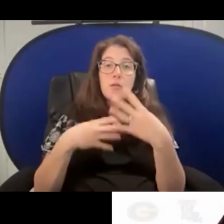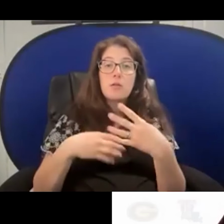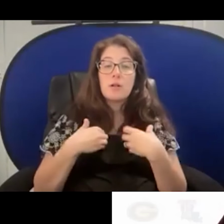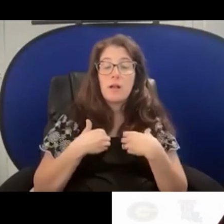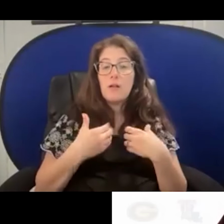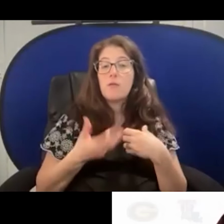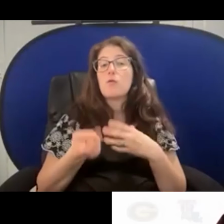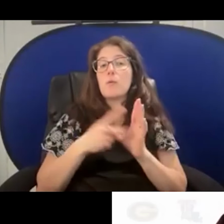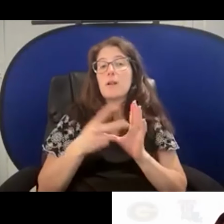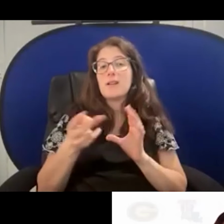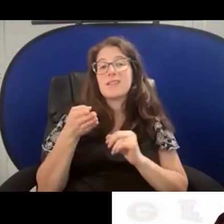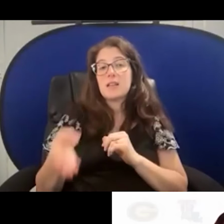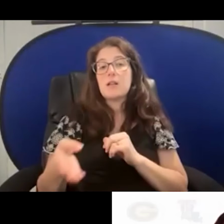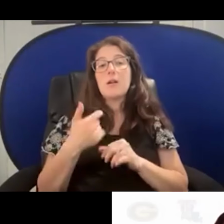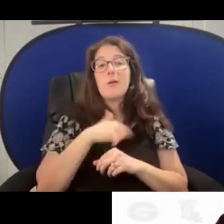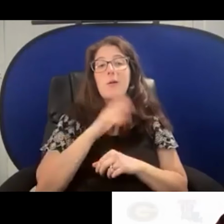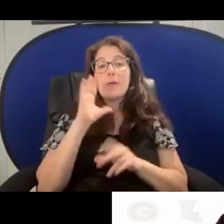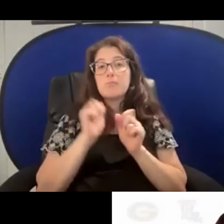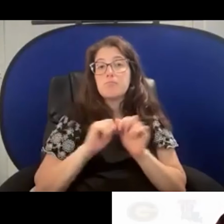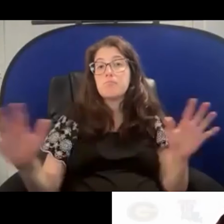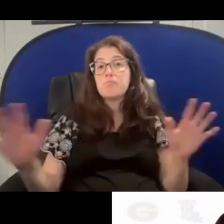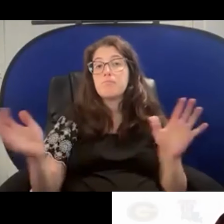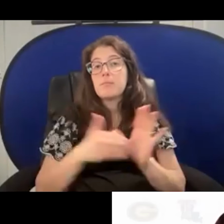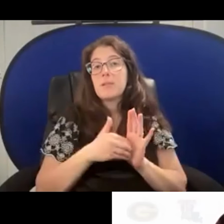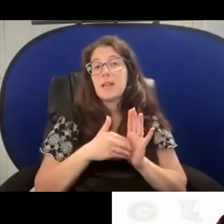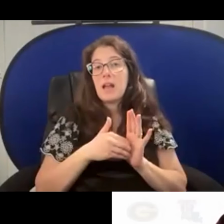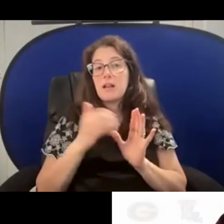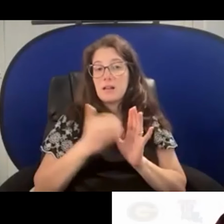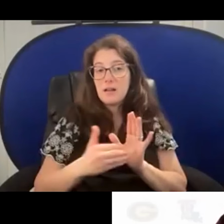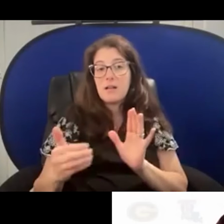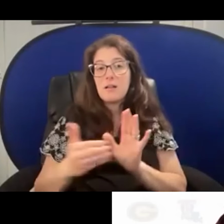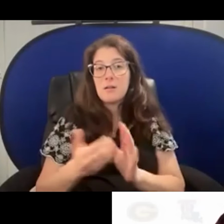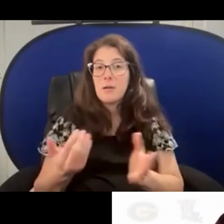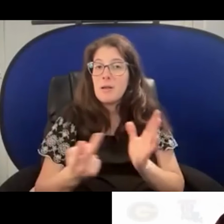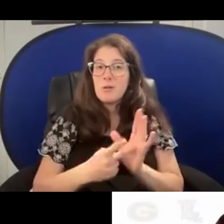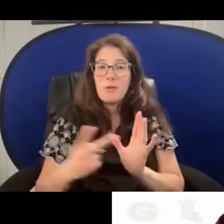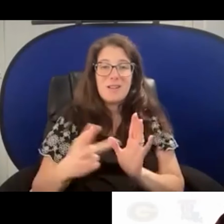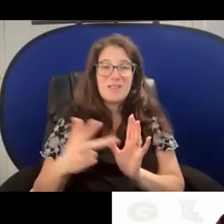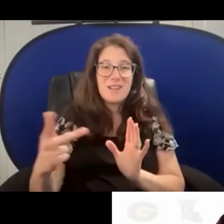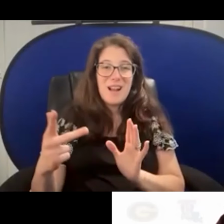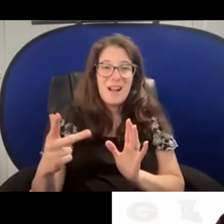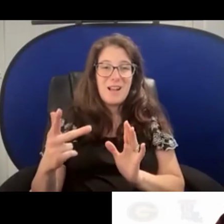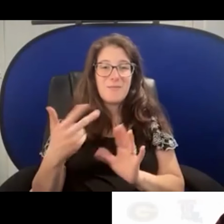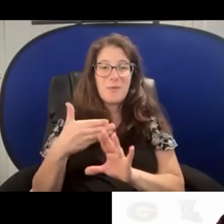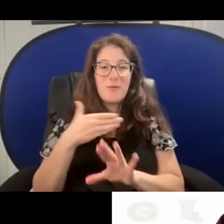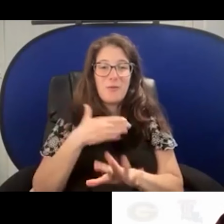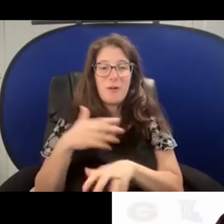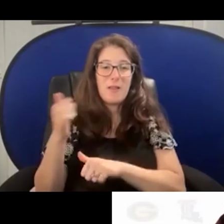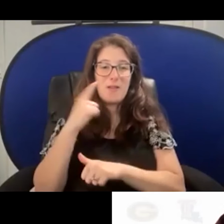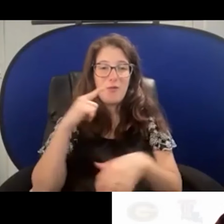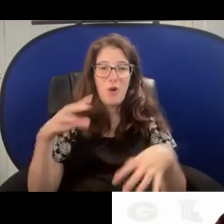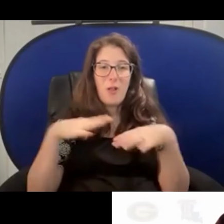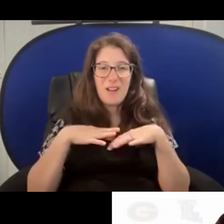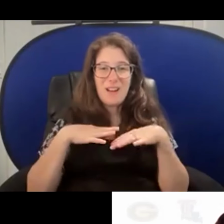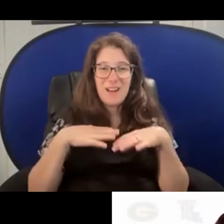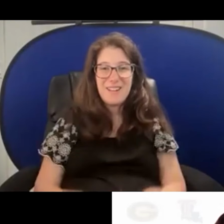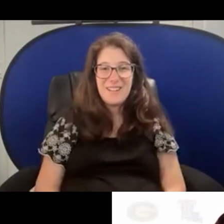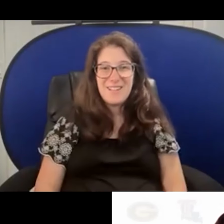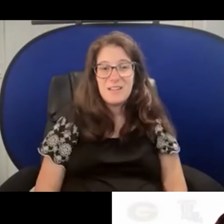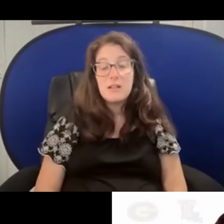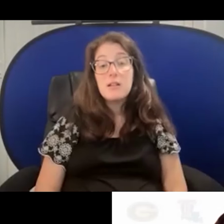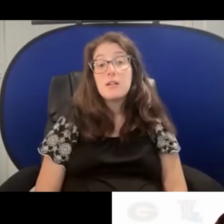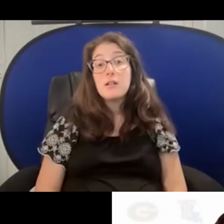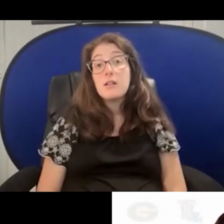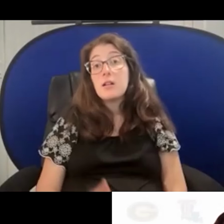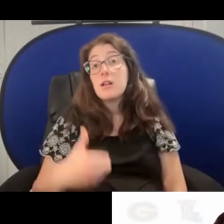will be sending it out again, probably ad nauseum, maybe 2 to 3 times before you leave for the holidays. We do